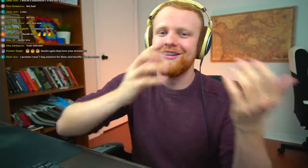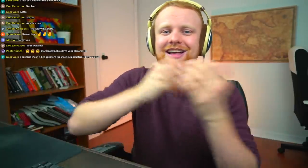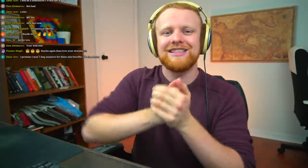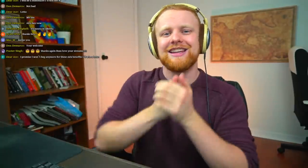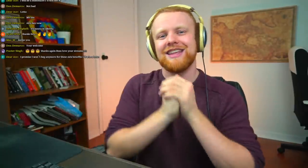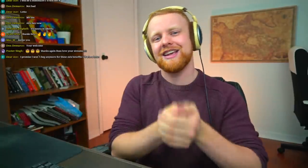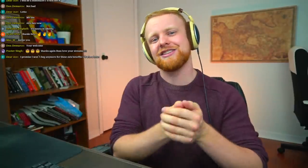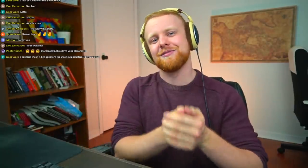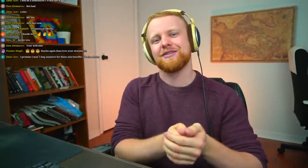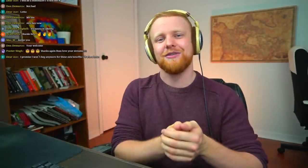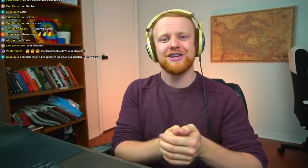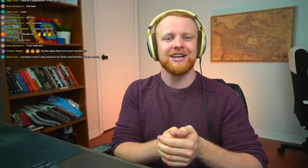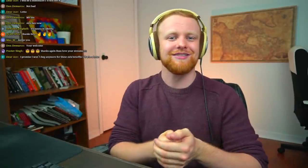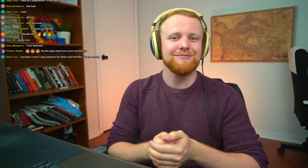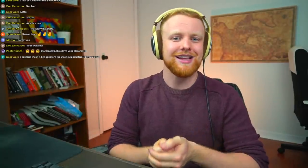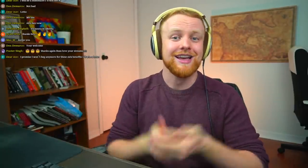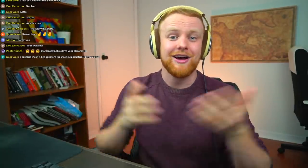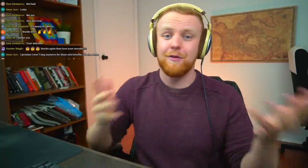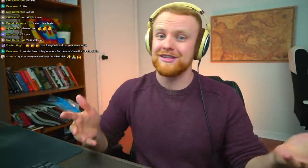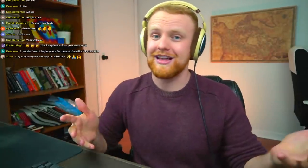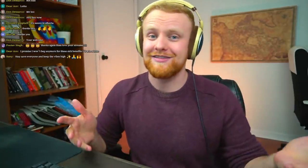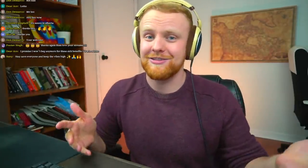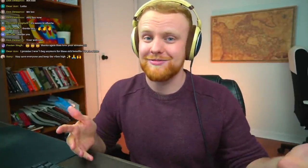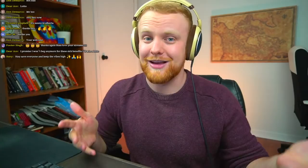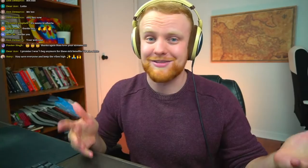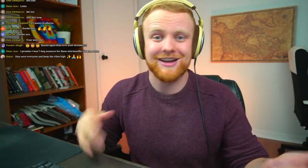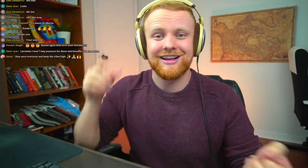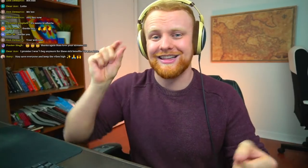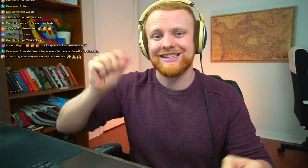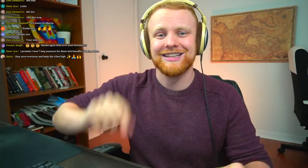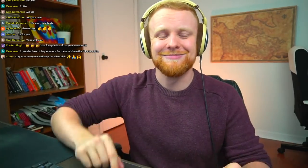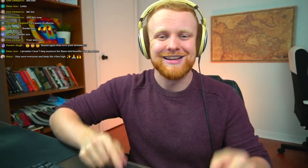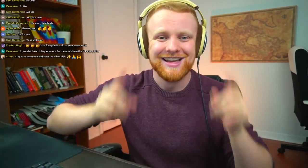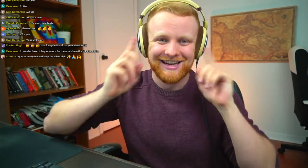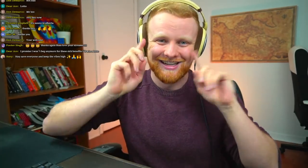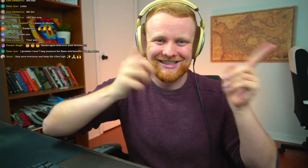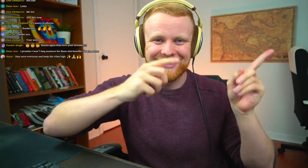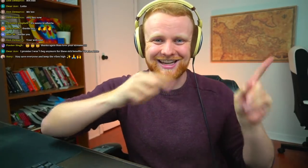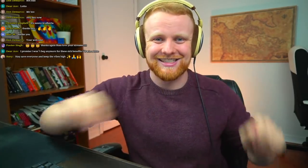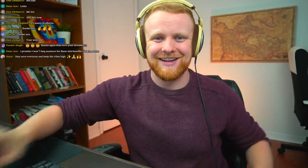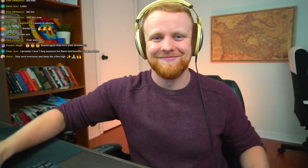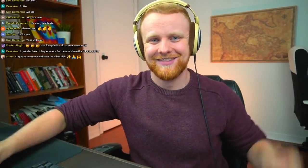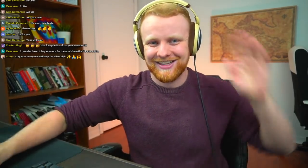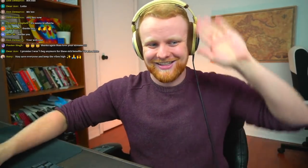you, and with all that said, thank you so much for watching, everybody. Hope this live stream has helped you out at least a little bit, and I'll see you next time.